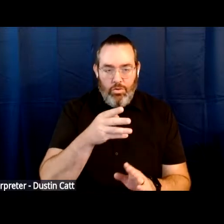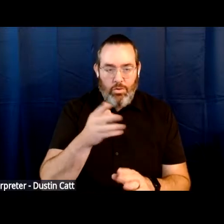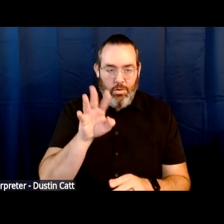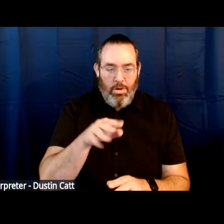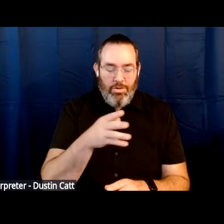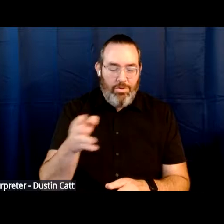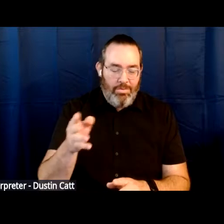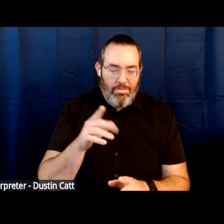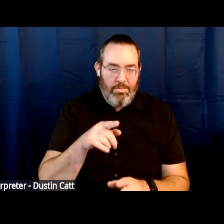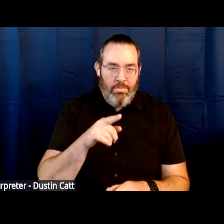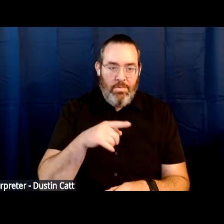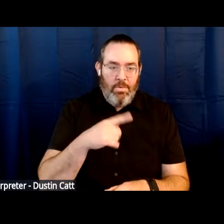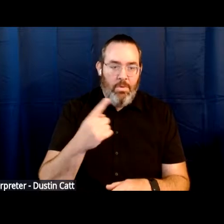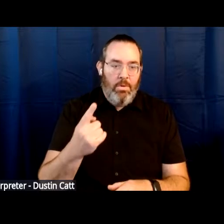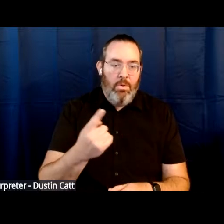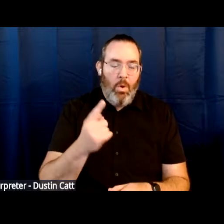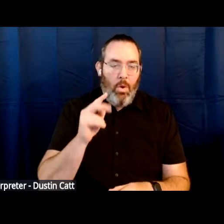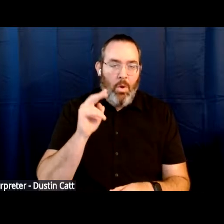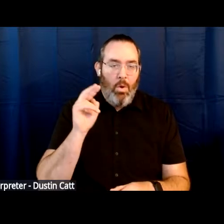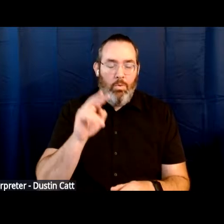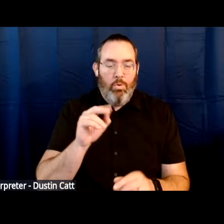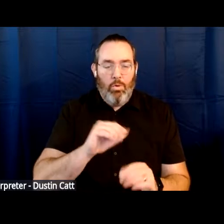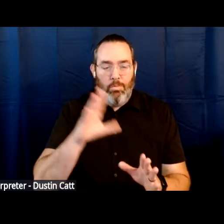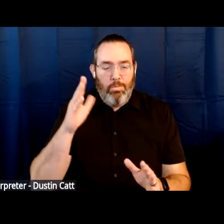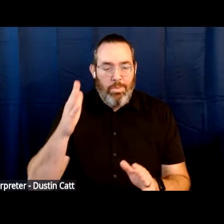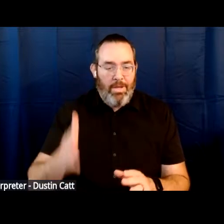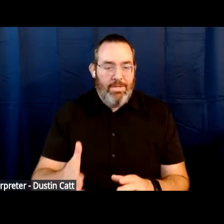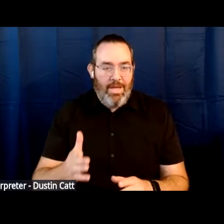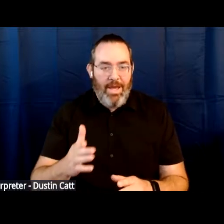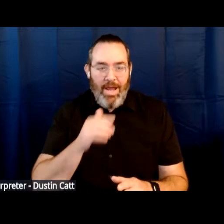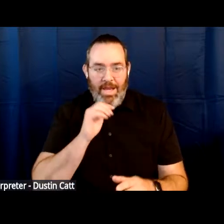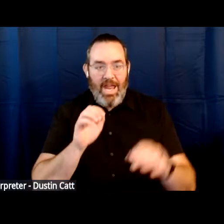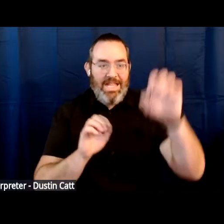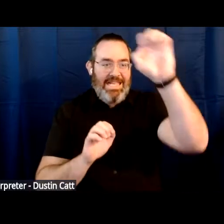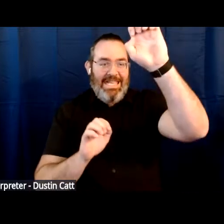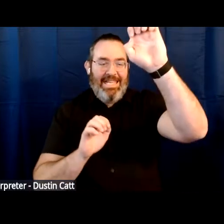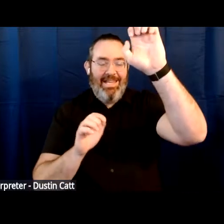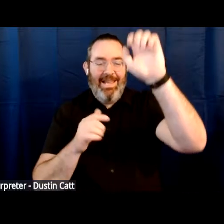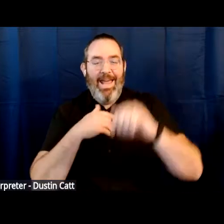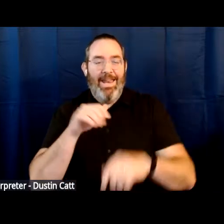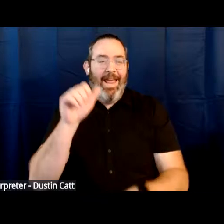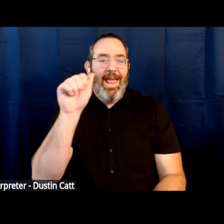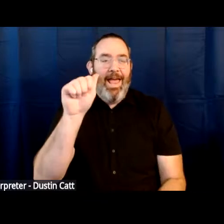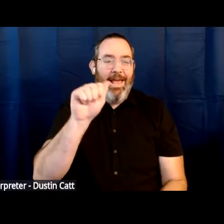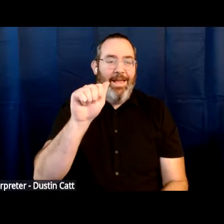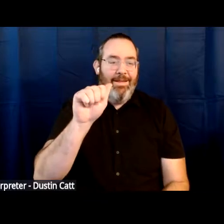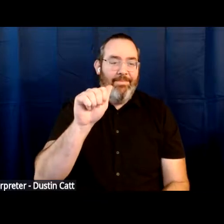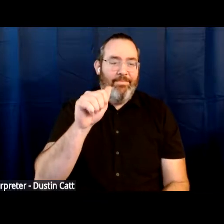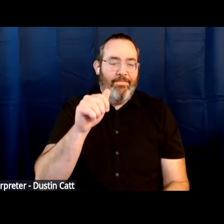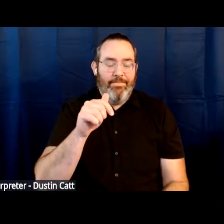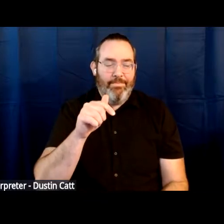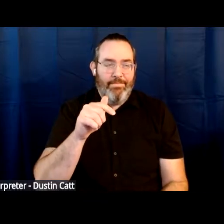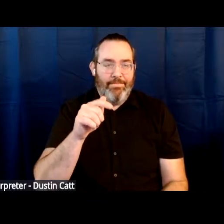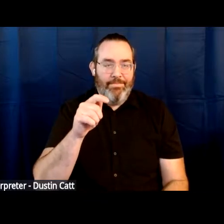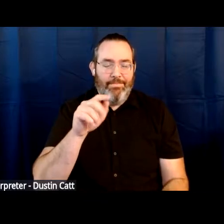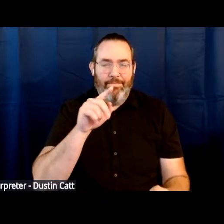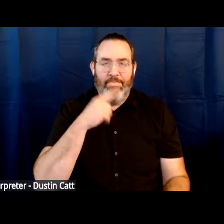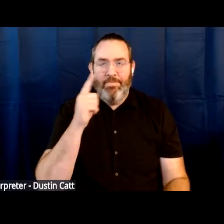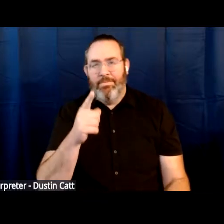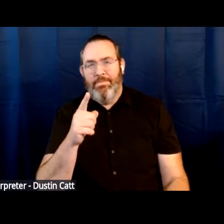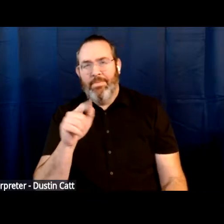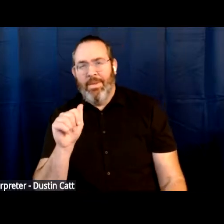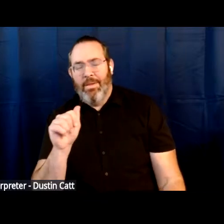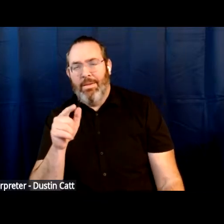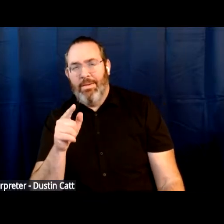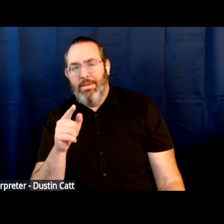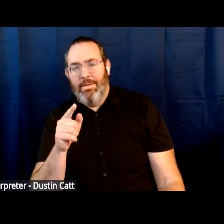And it said, always look on the bright side. And instead of having a giant E at the top, it had like an A. And I remember my dad pointing it out and saying,